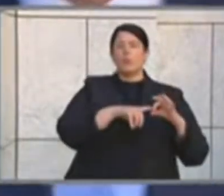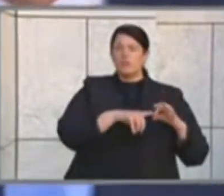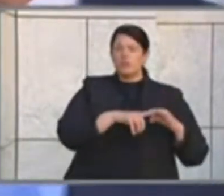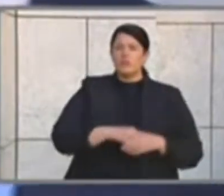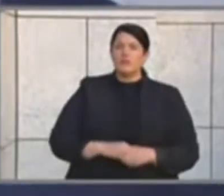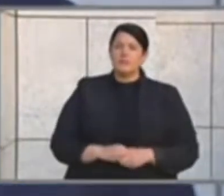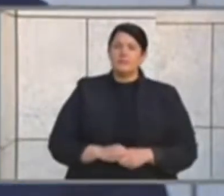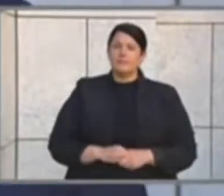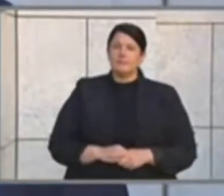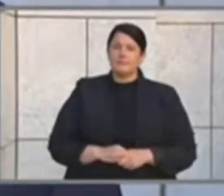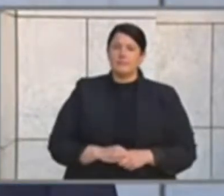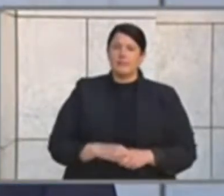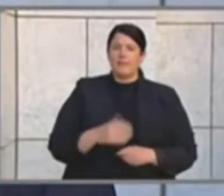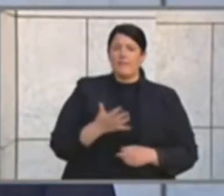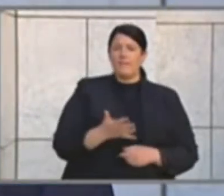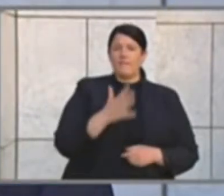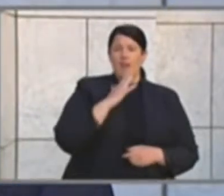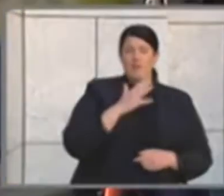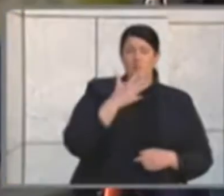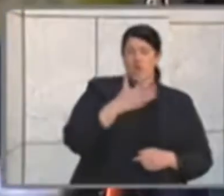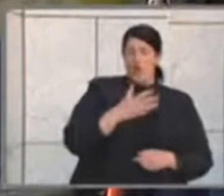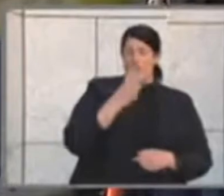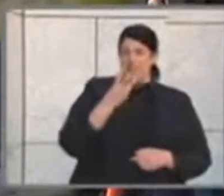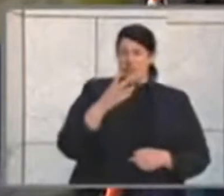Of the total